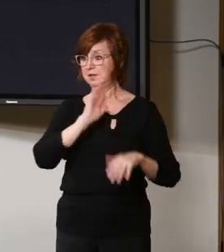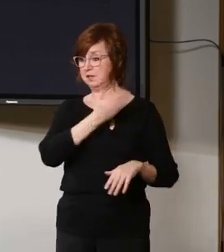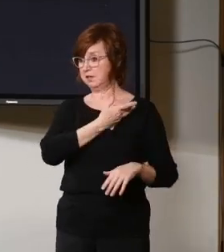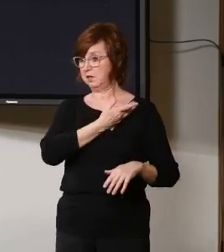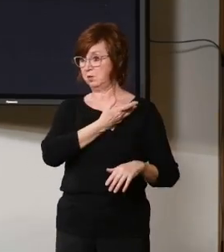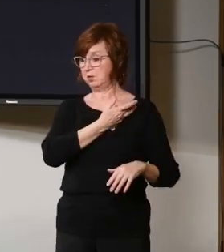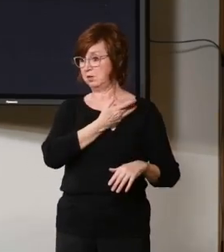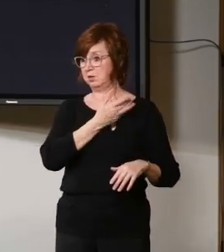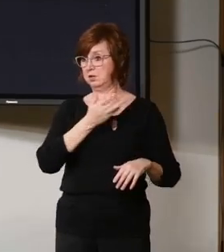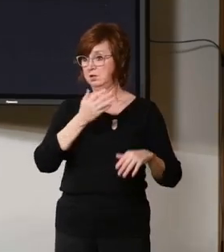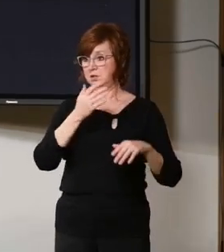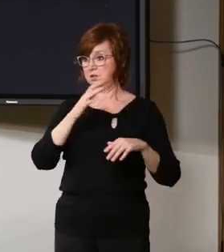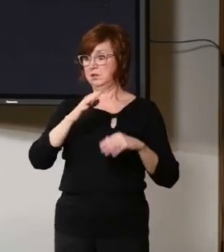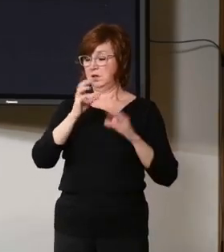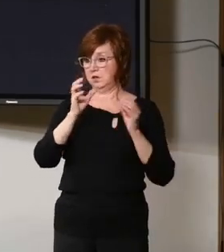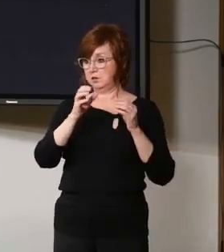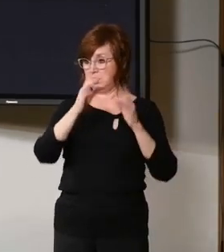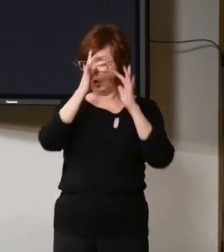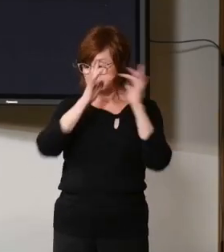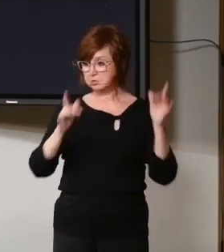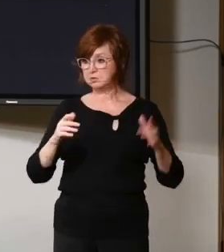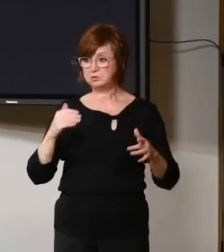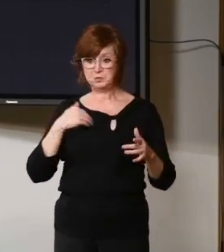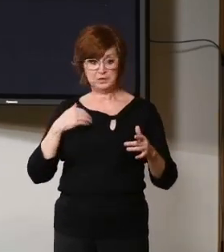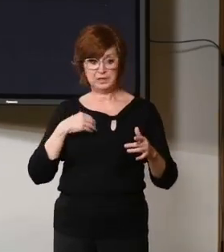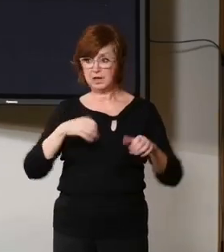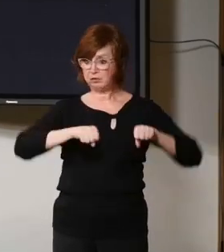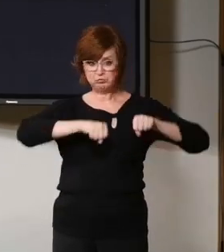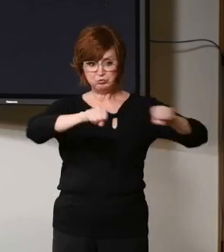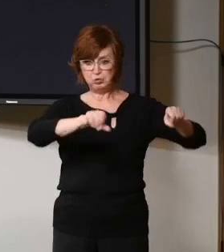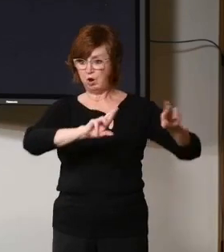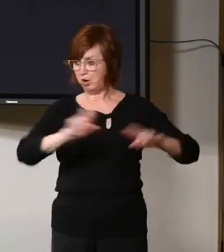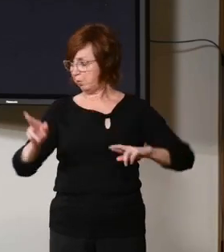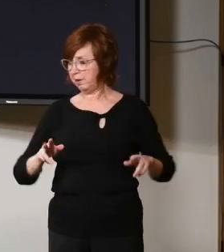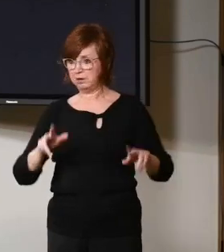open carts and open cupboards with this type of equipment in